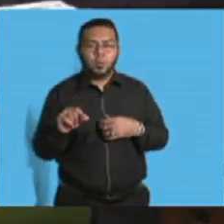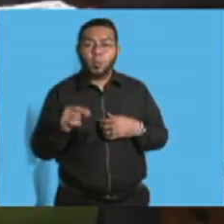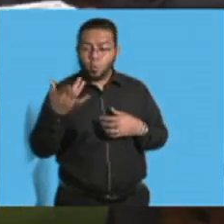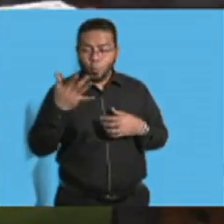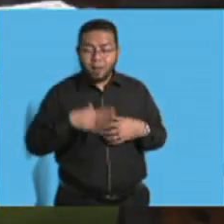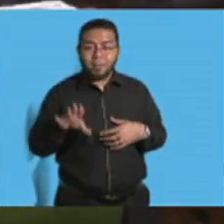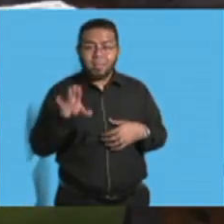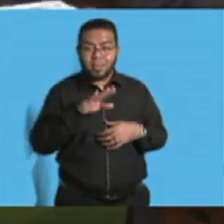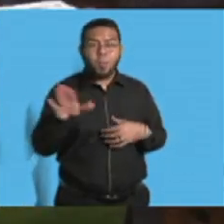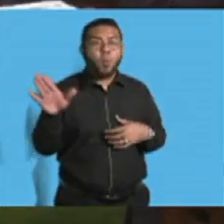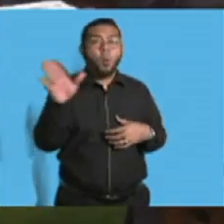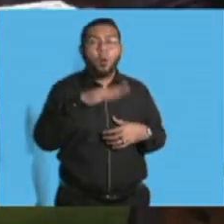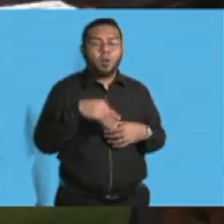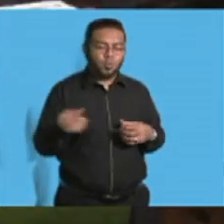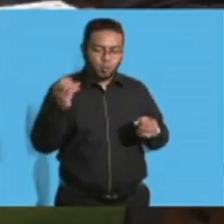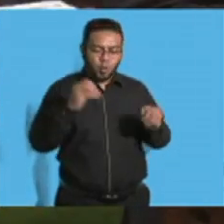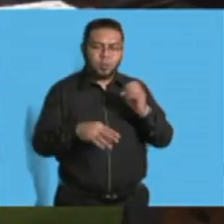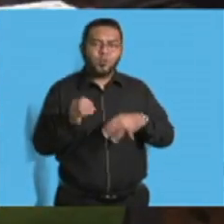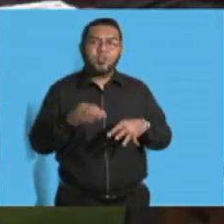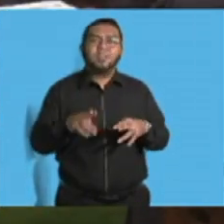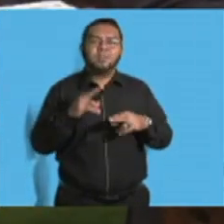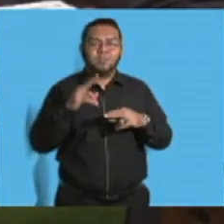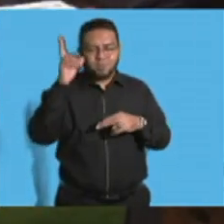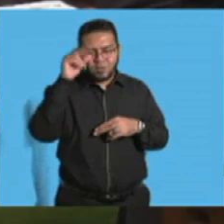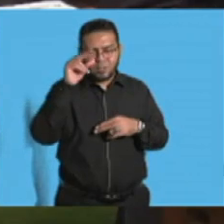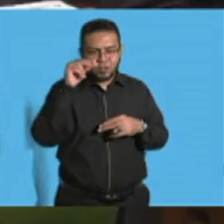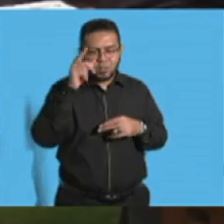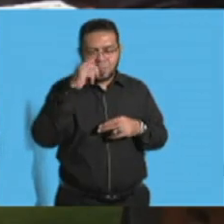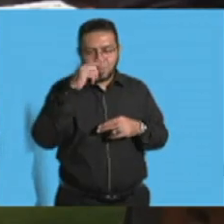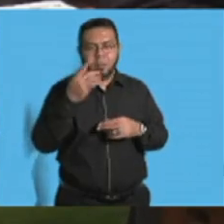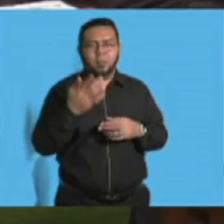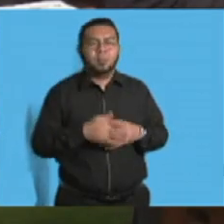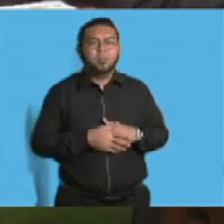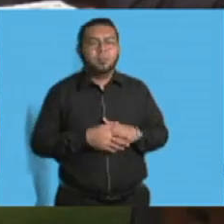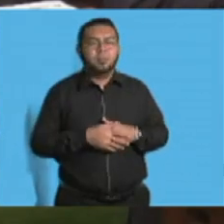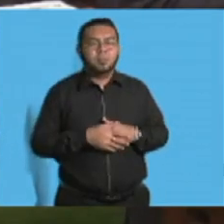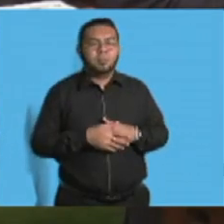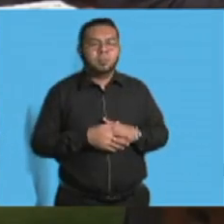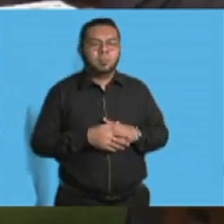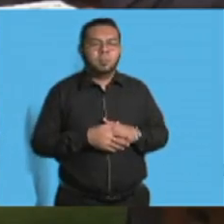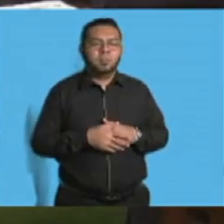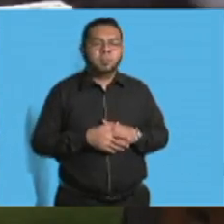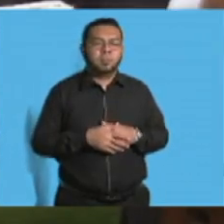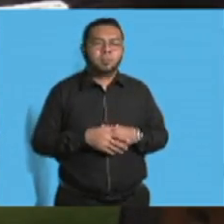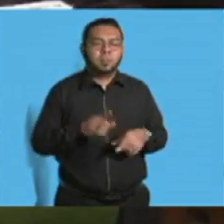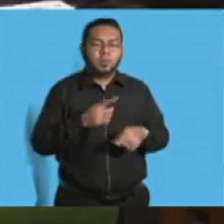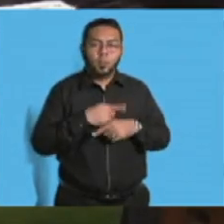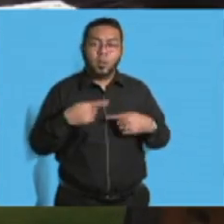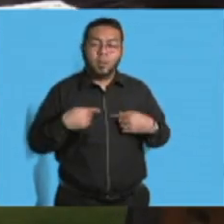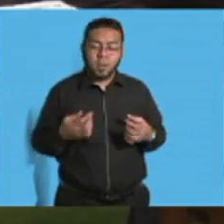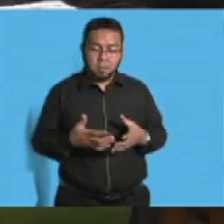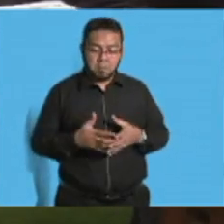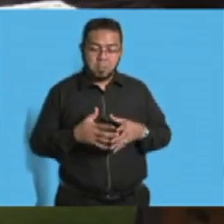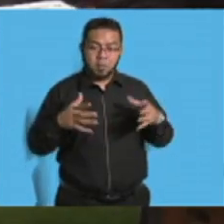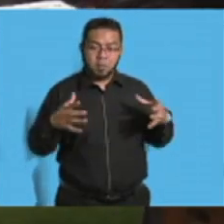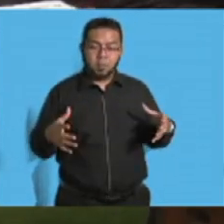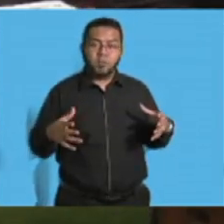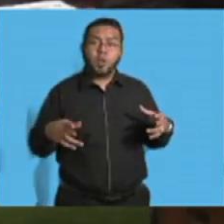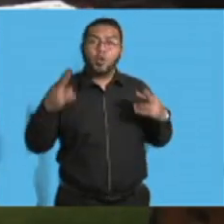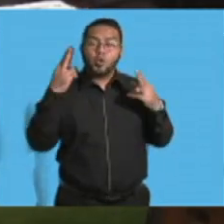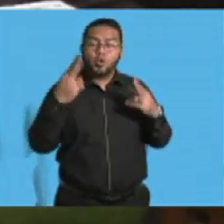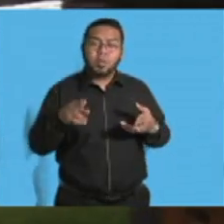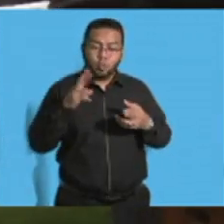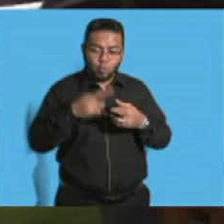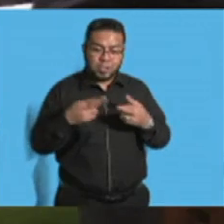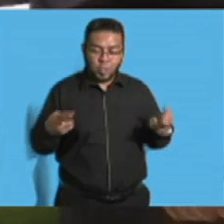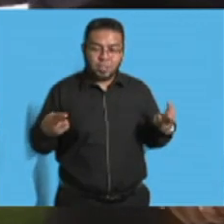want them all to be contributing Fijians. And that's how we'll grow, Madam Speaker. We'll build a bigger pool of human resources. And that's really